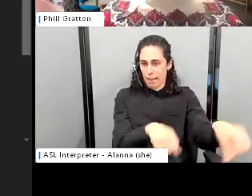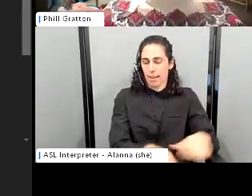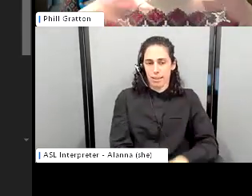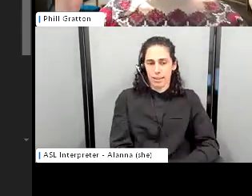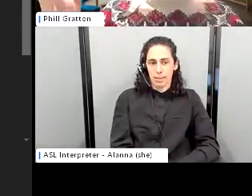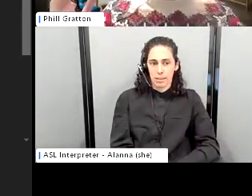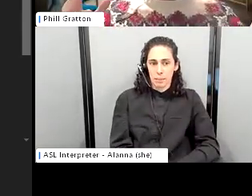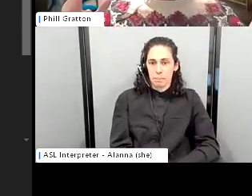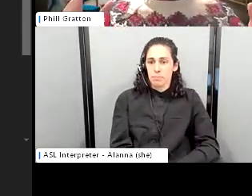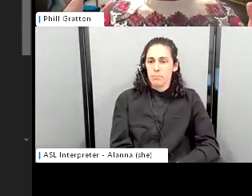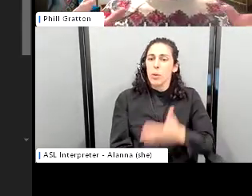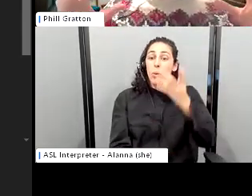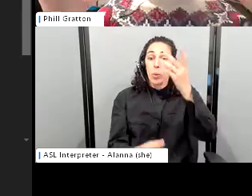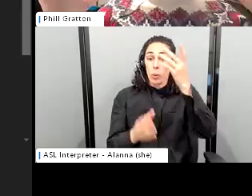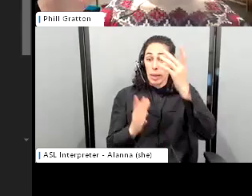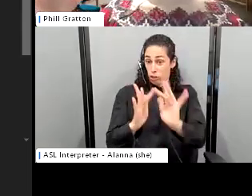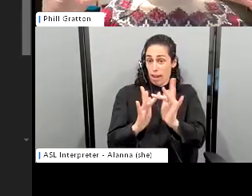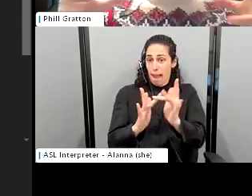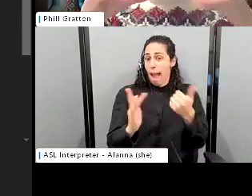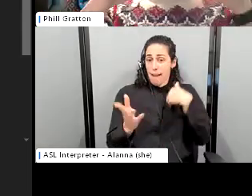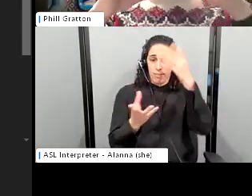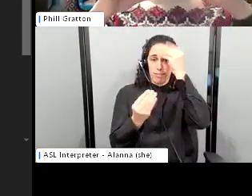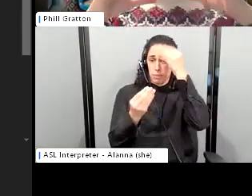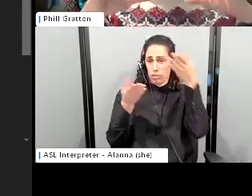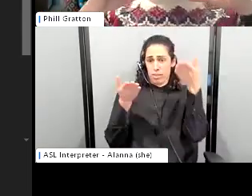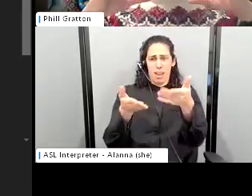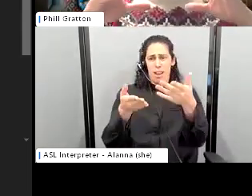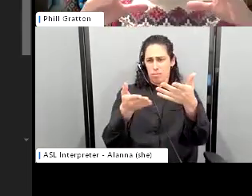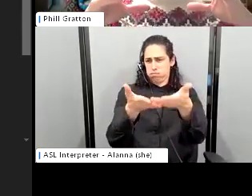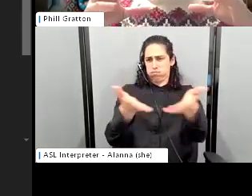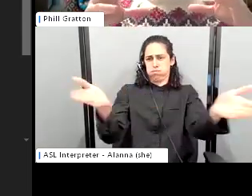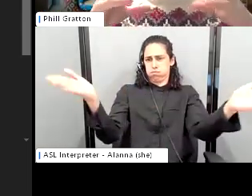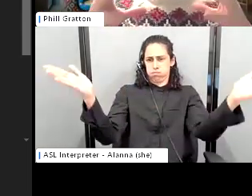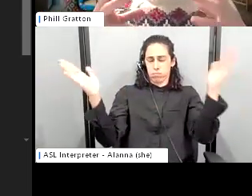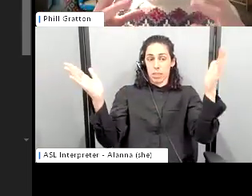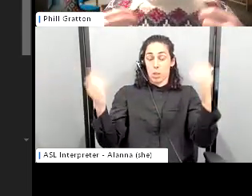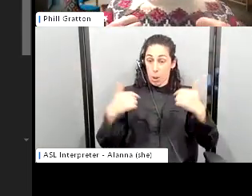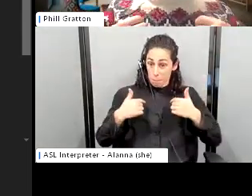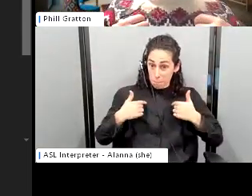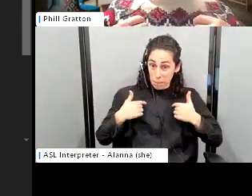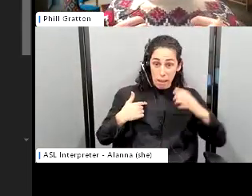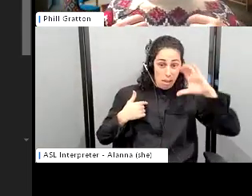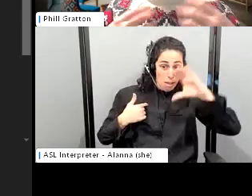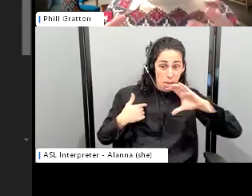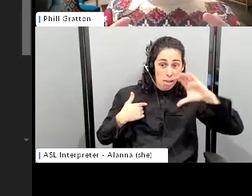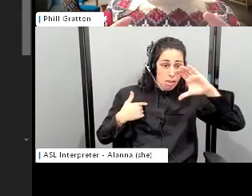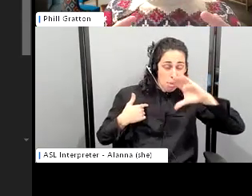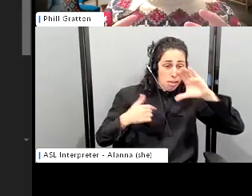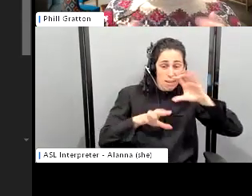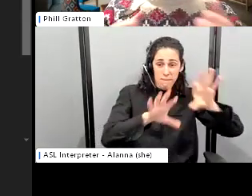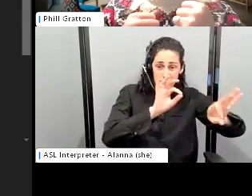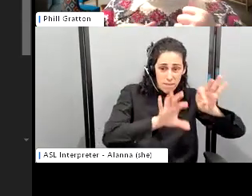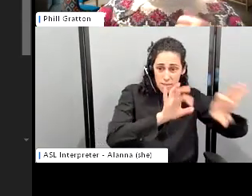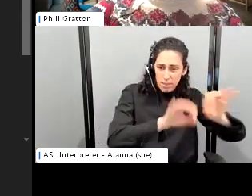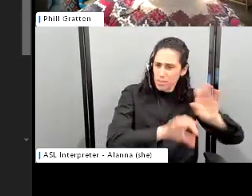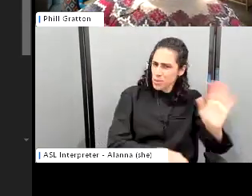already existed somewhere else on the internet. And ChatGPT pulled it all together and gave it to me in a format that made it fun